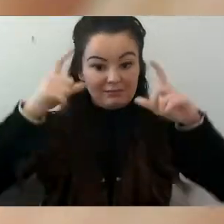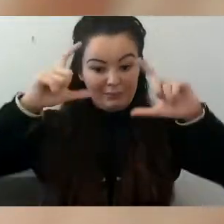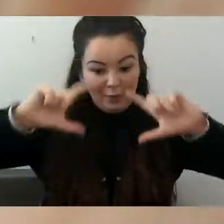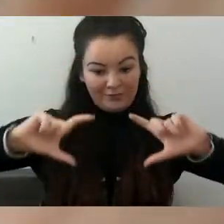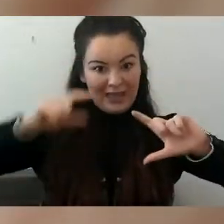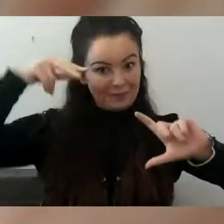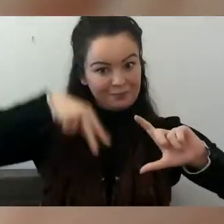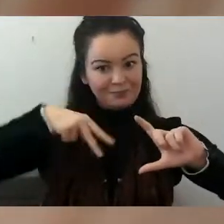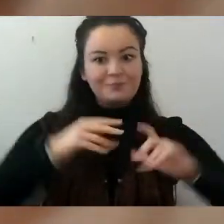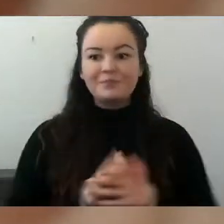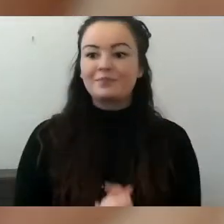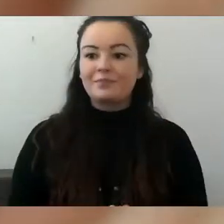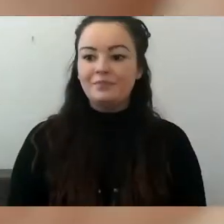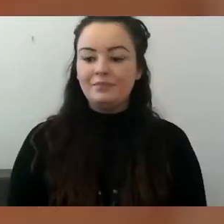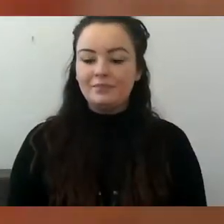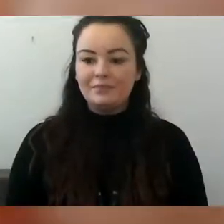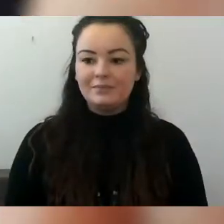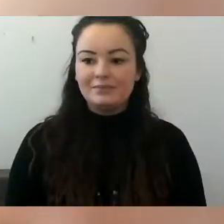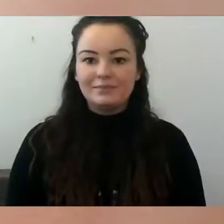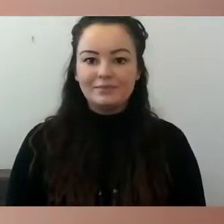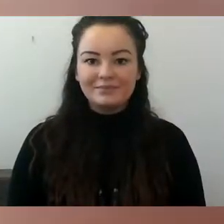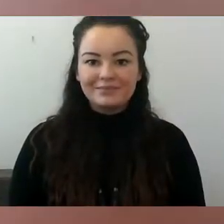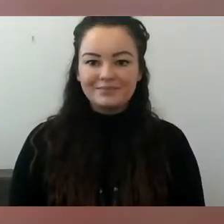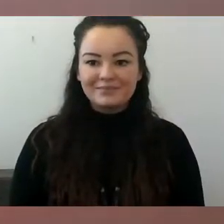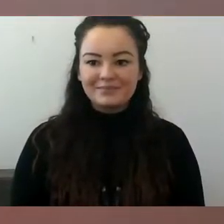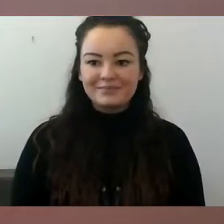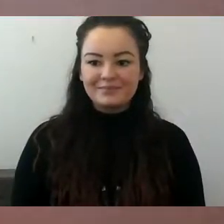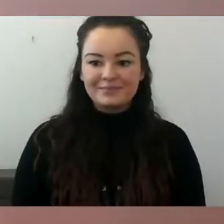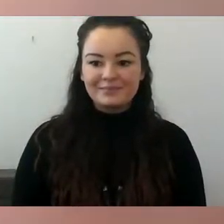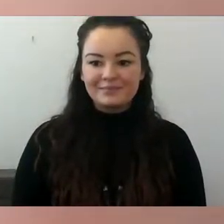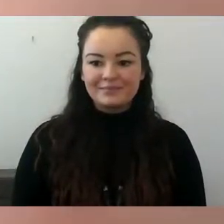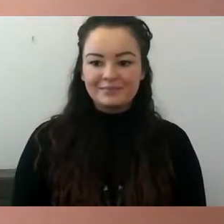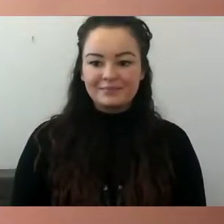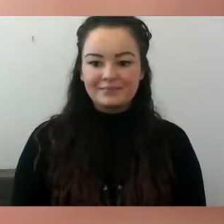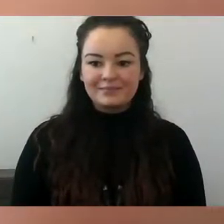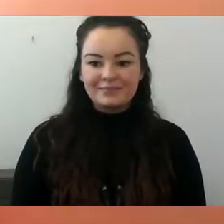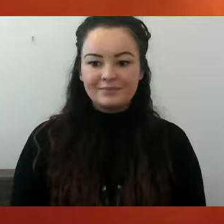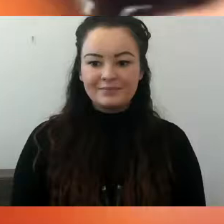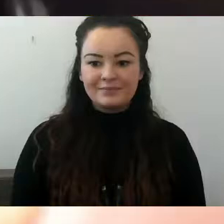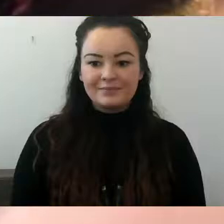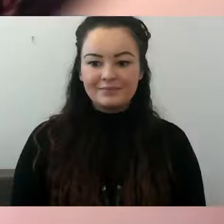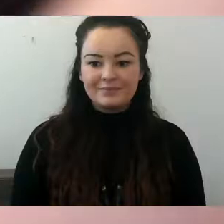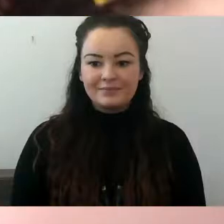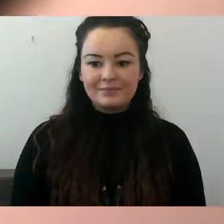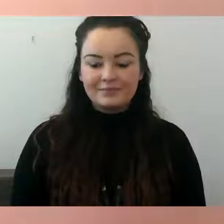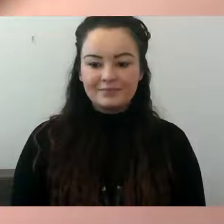apply. Okay, I'm just going to move the camera down like this.